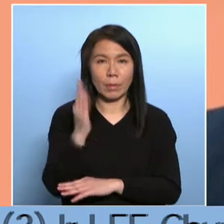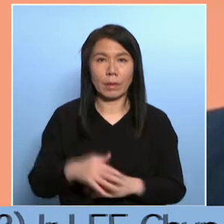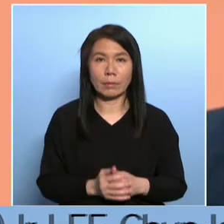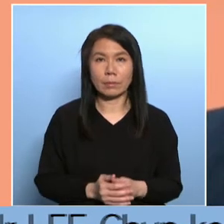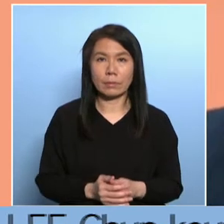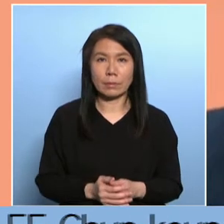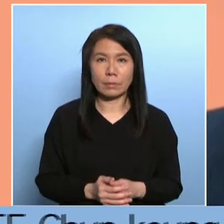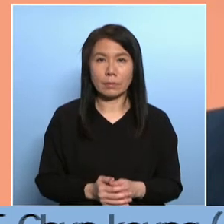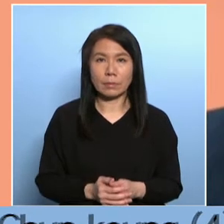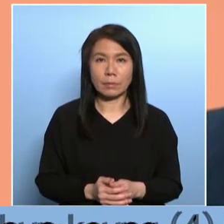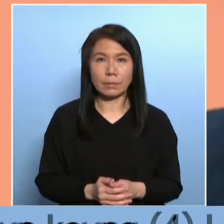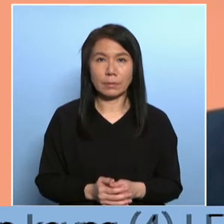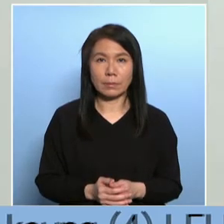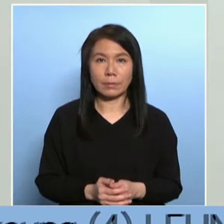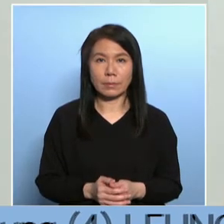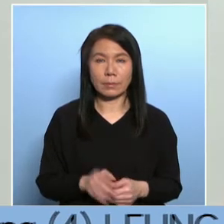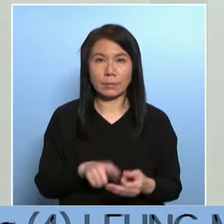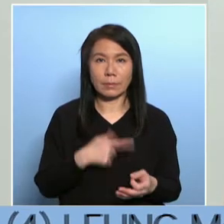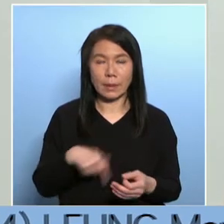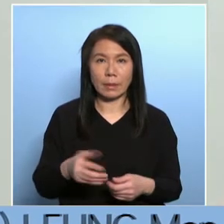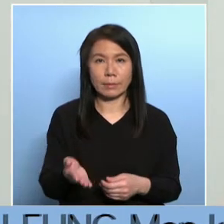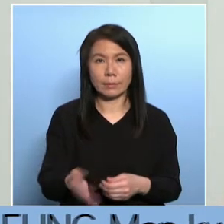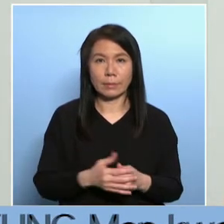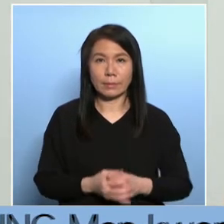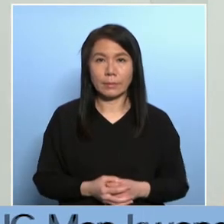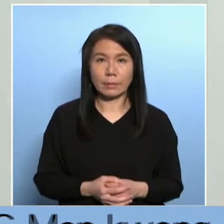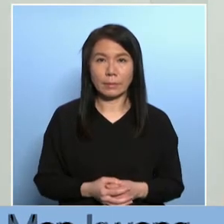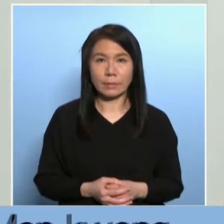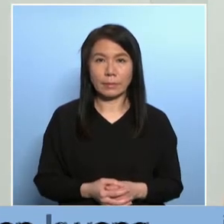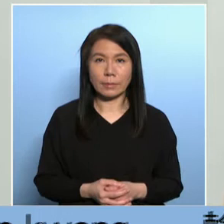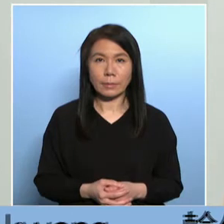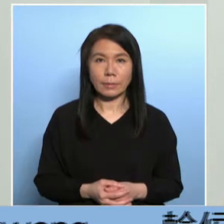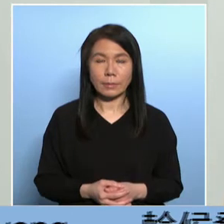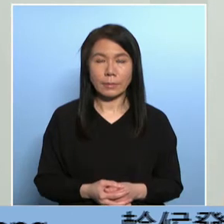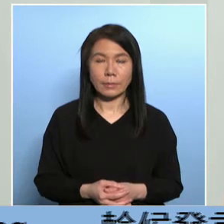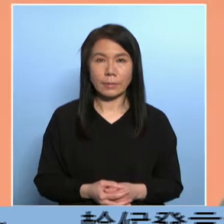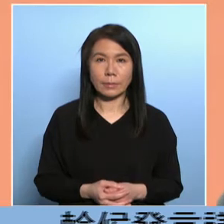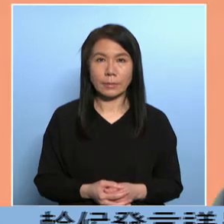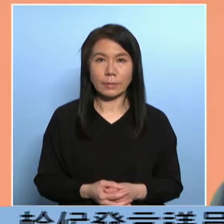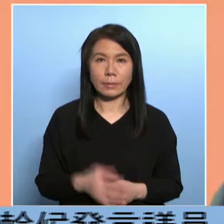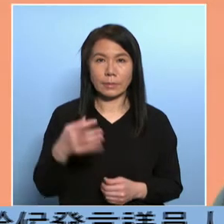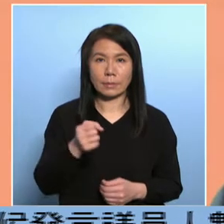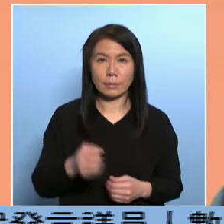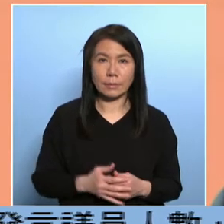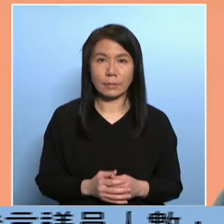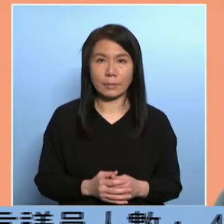we don't want to see any more of that. So I speak. Mr. Chen Puilong.